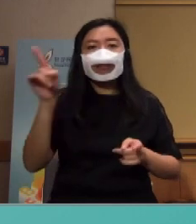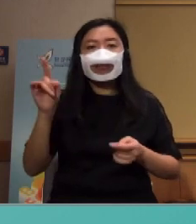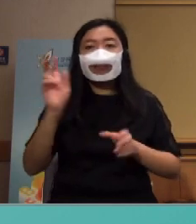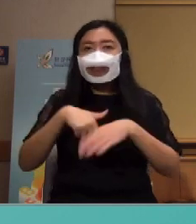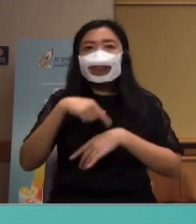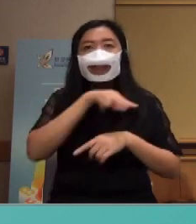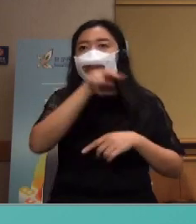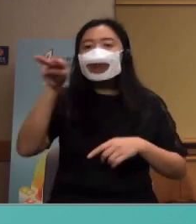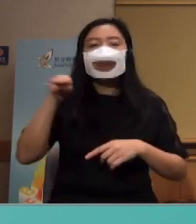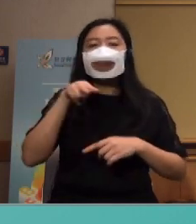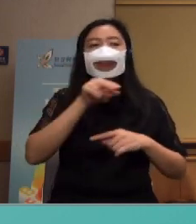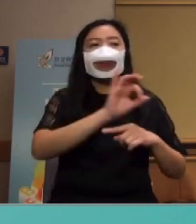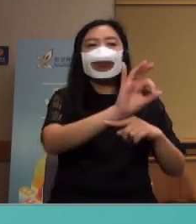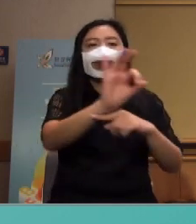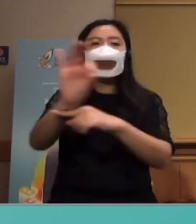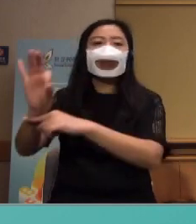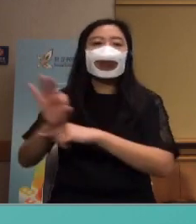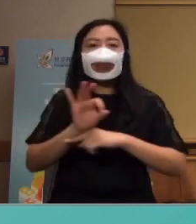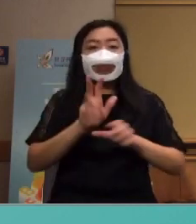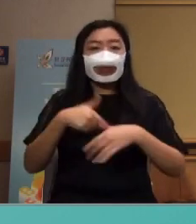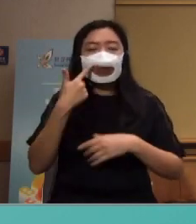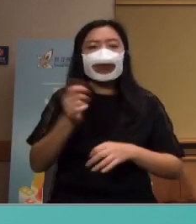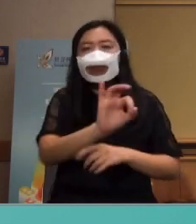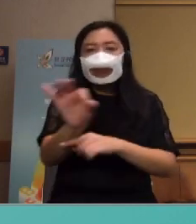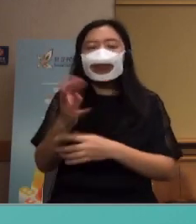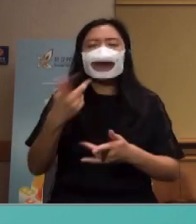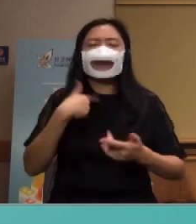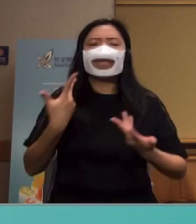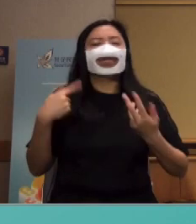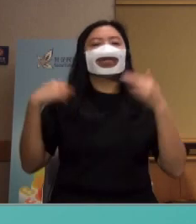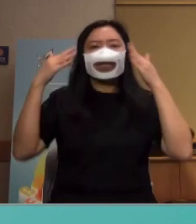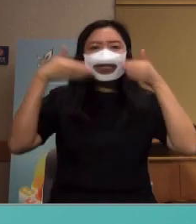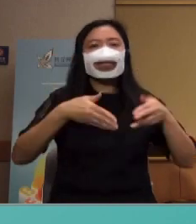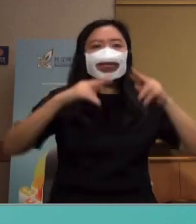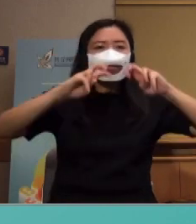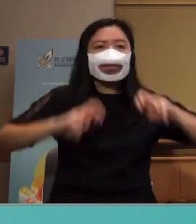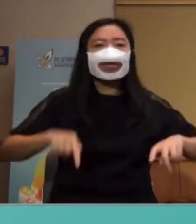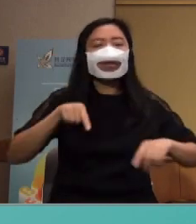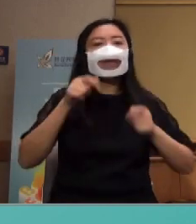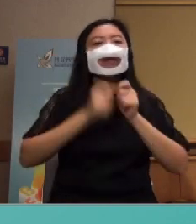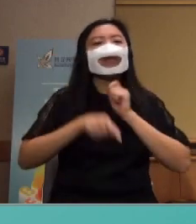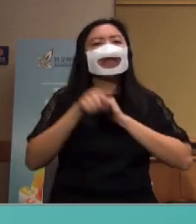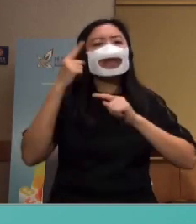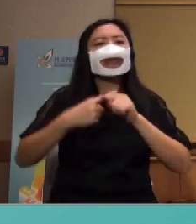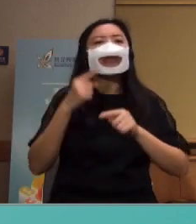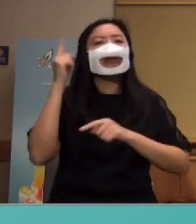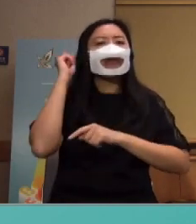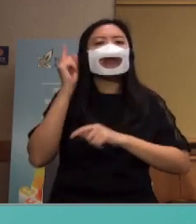us, and then we study. Actually, what is NFT? And then I started studying it a few months